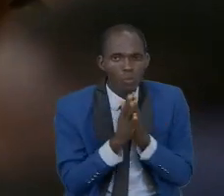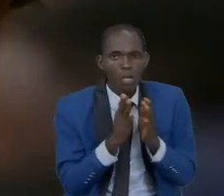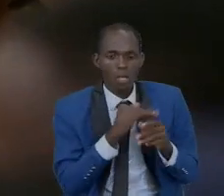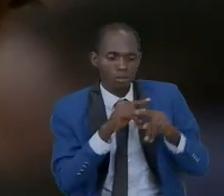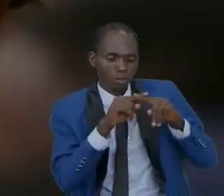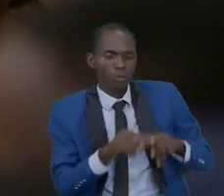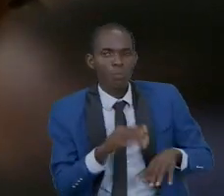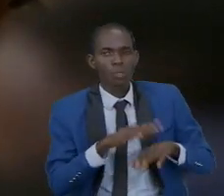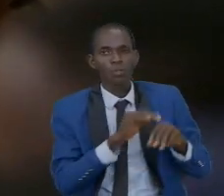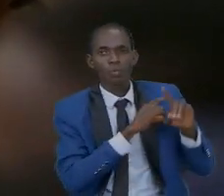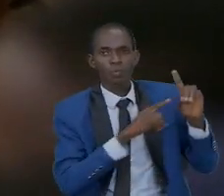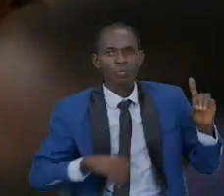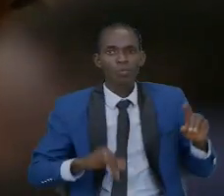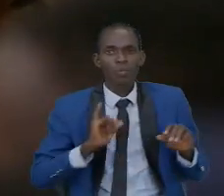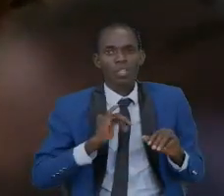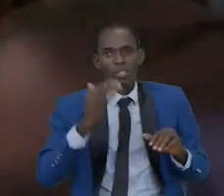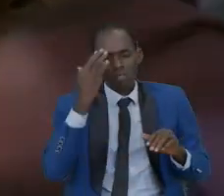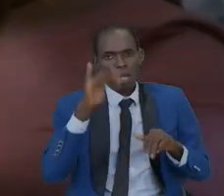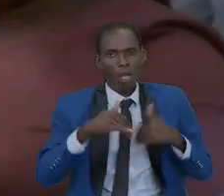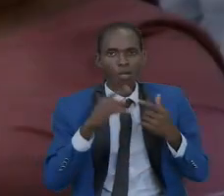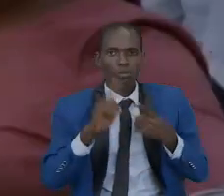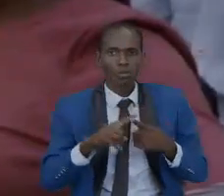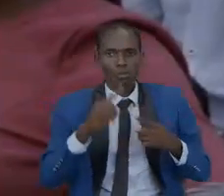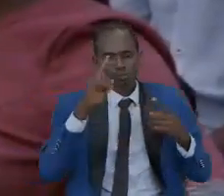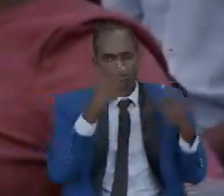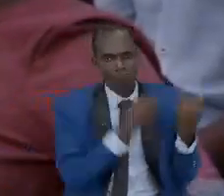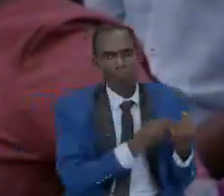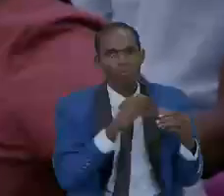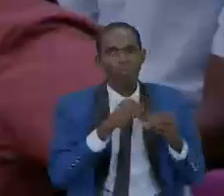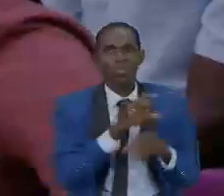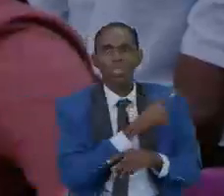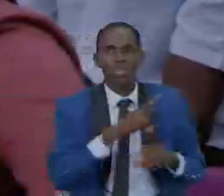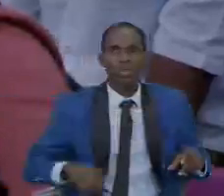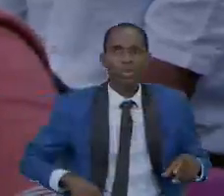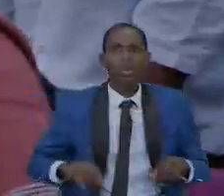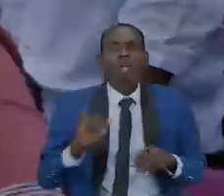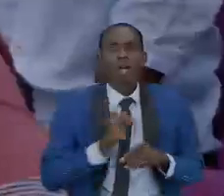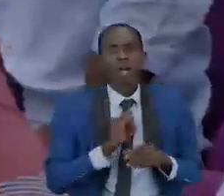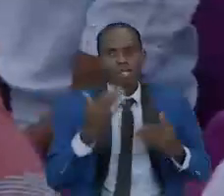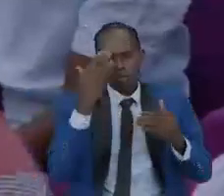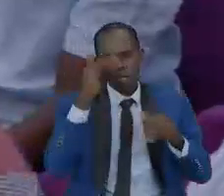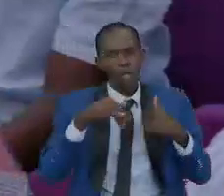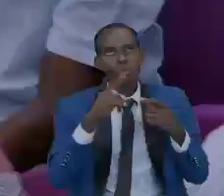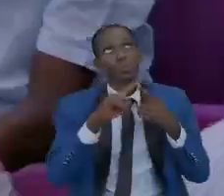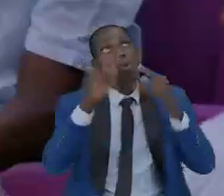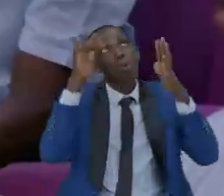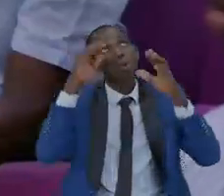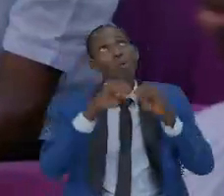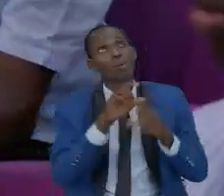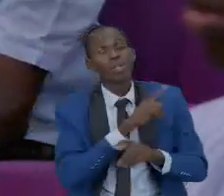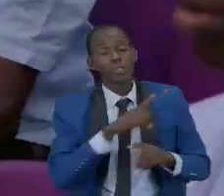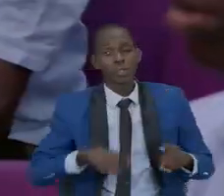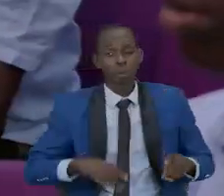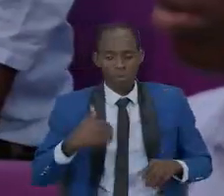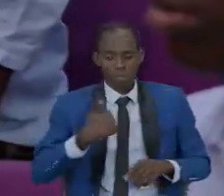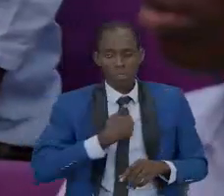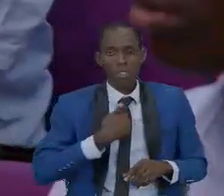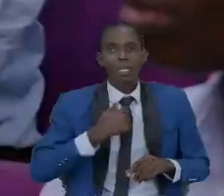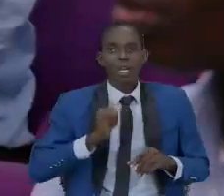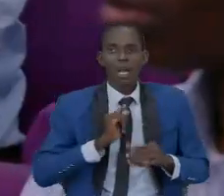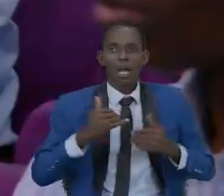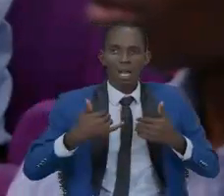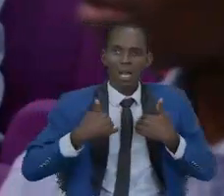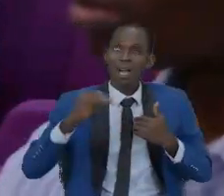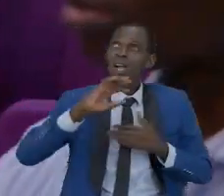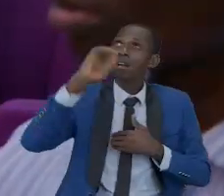the Lord I don't have to confide in the Lord I don't have to hope in the Lord by myself I have Grace but I'm not going